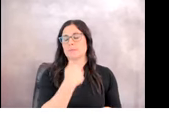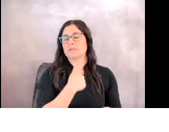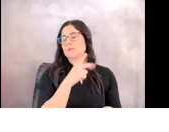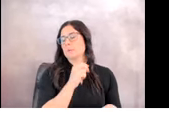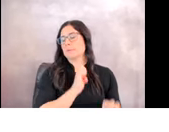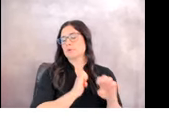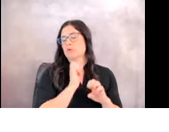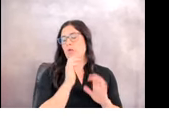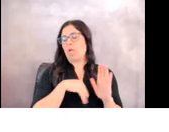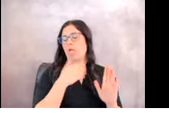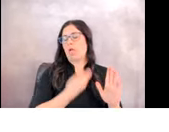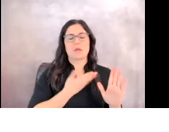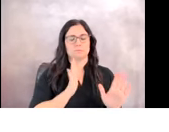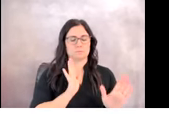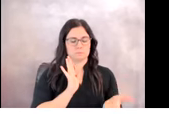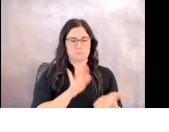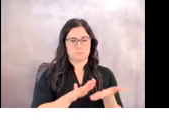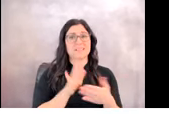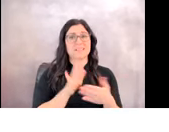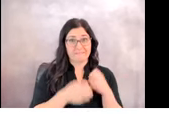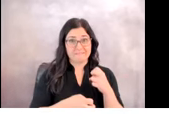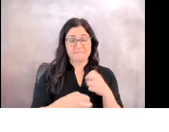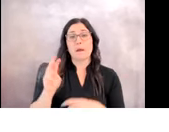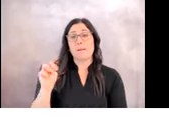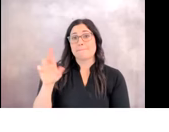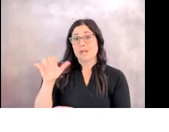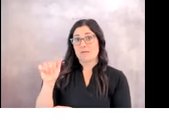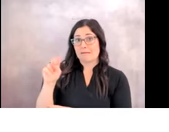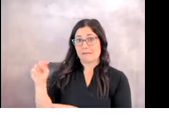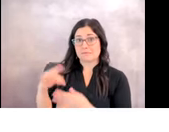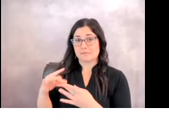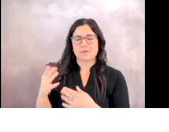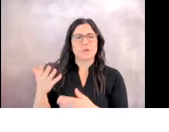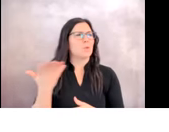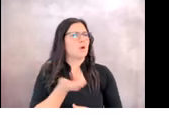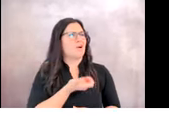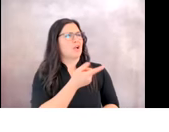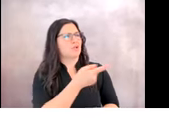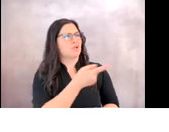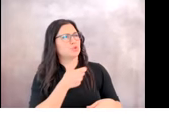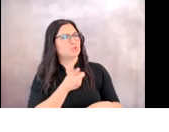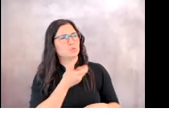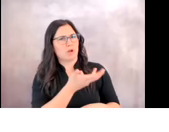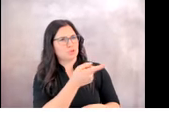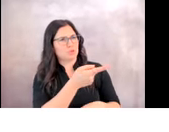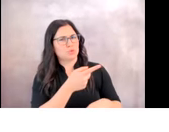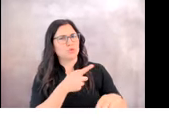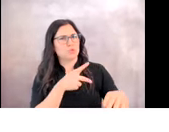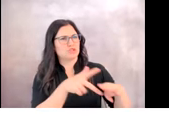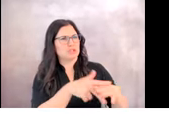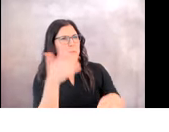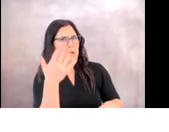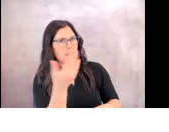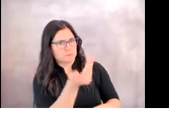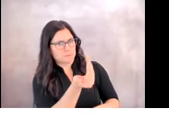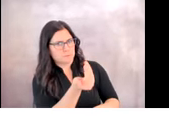because it's really tough. And as Marianne stated, you back up and say, what caused you to cheat? What caused you to do that? And usually